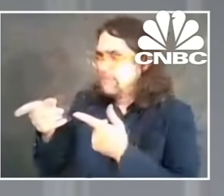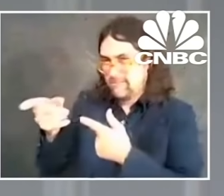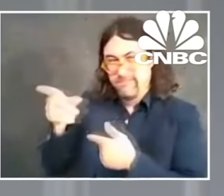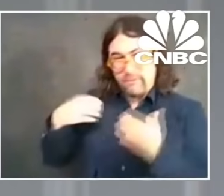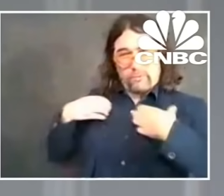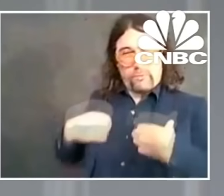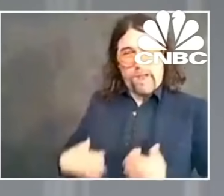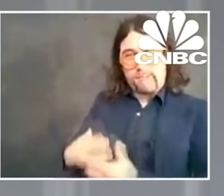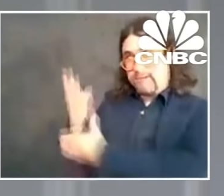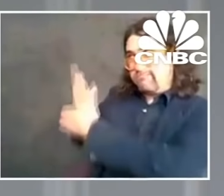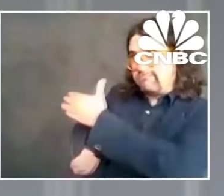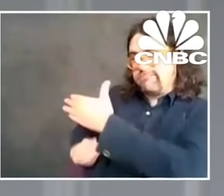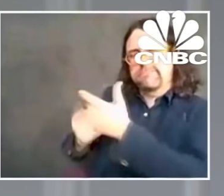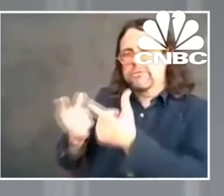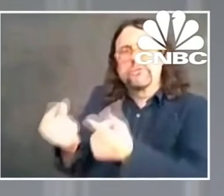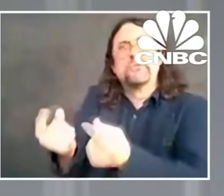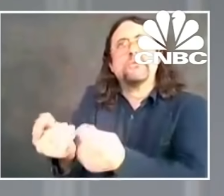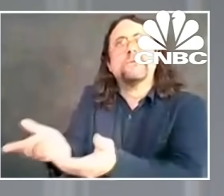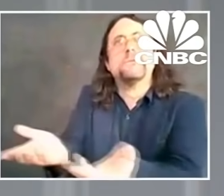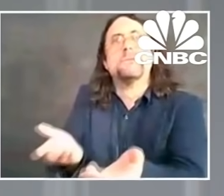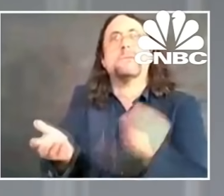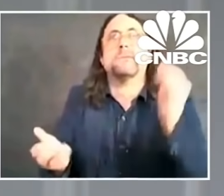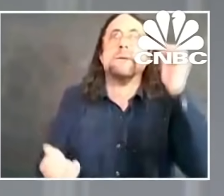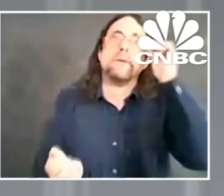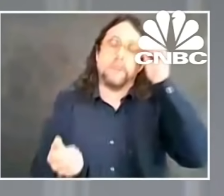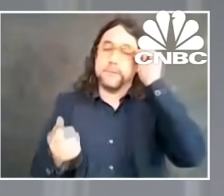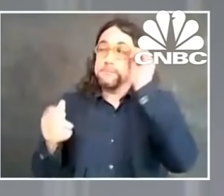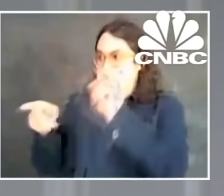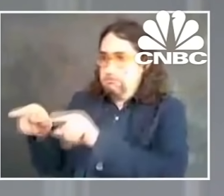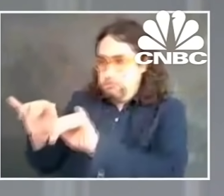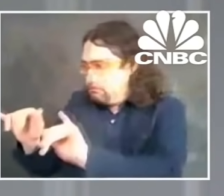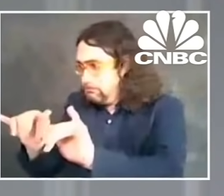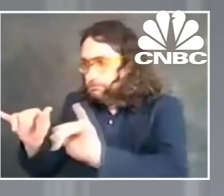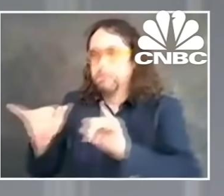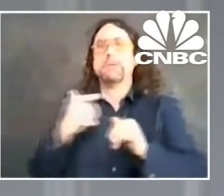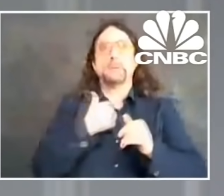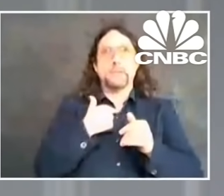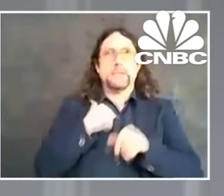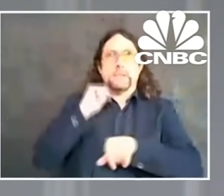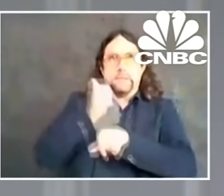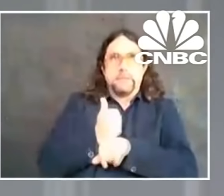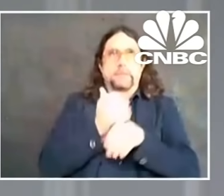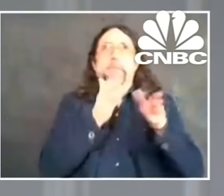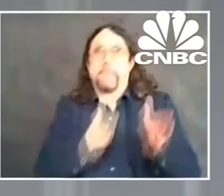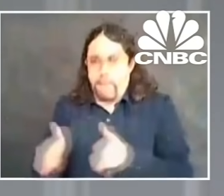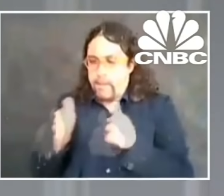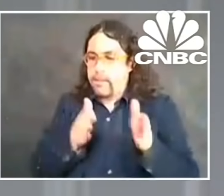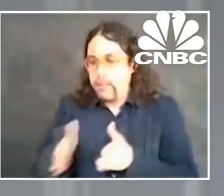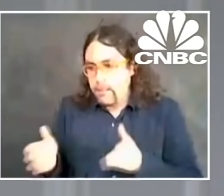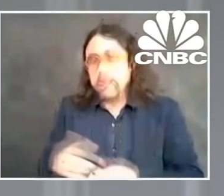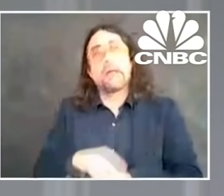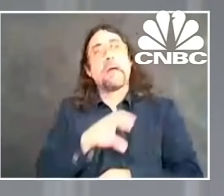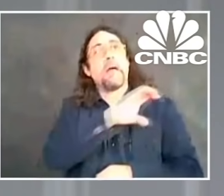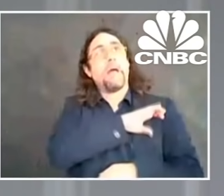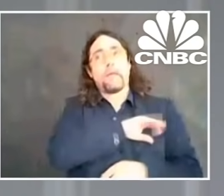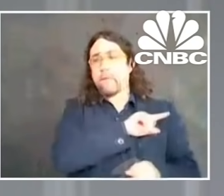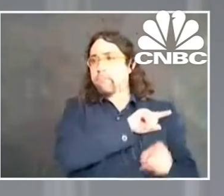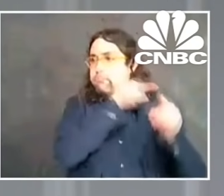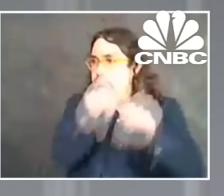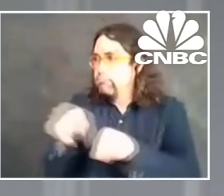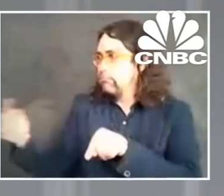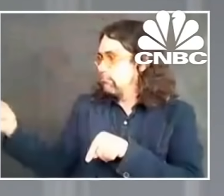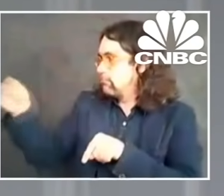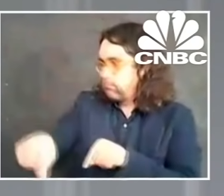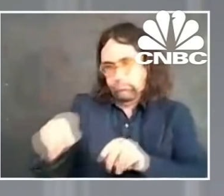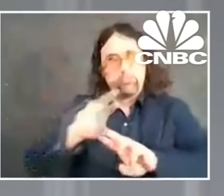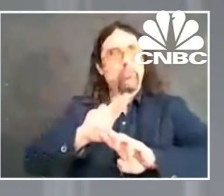put in place. Unfortunately, when you look back at some of the past incidents, there's been a lot of work done throughout New York City with every faith. And